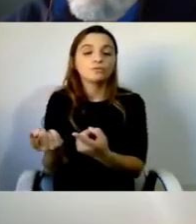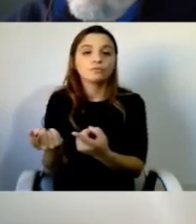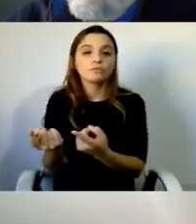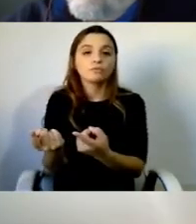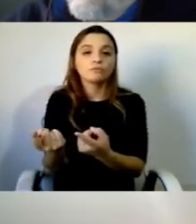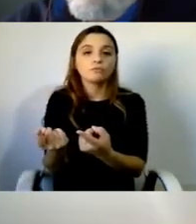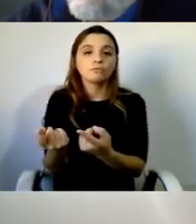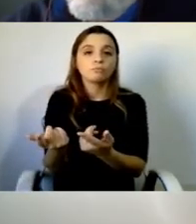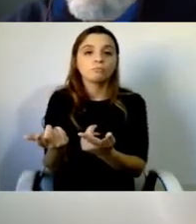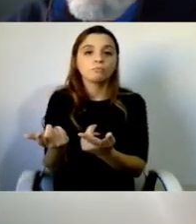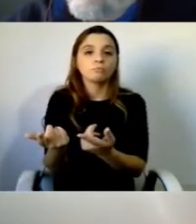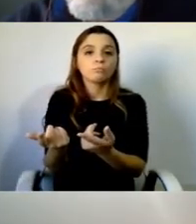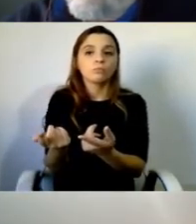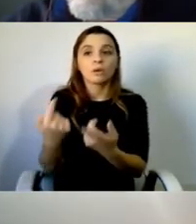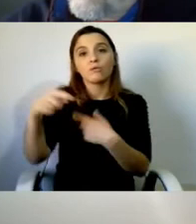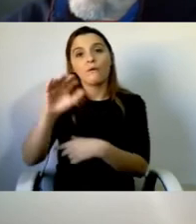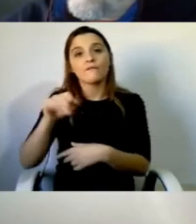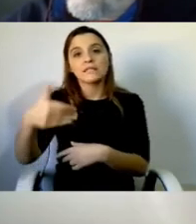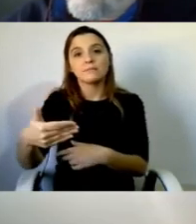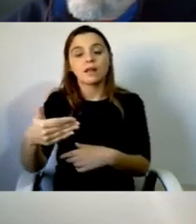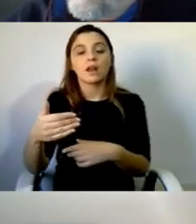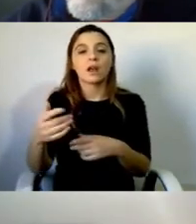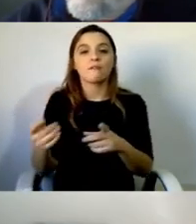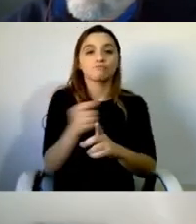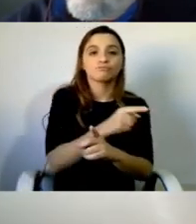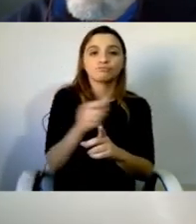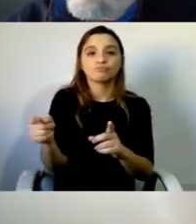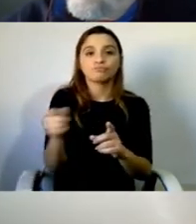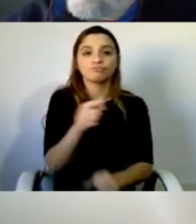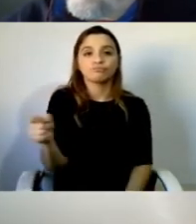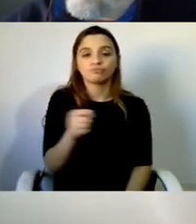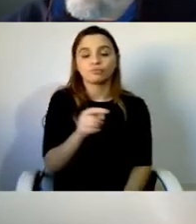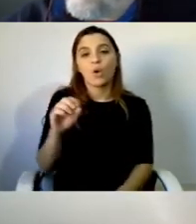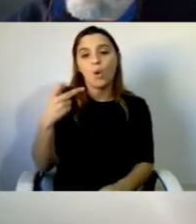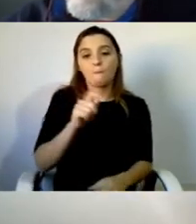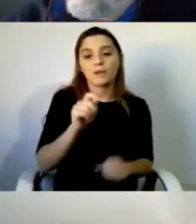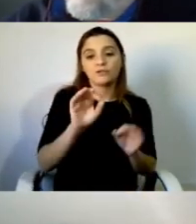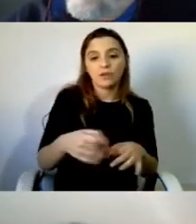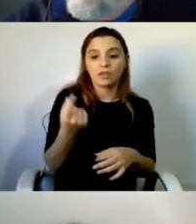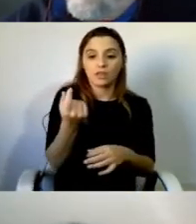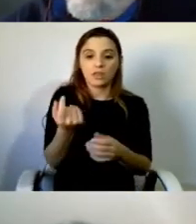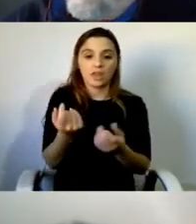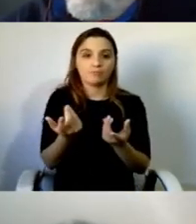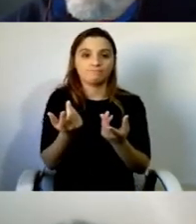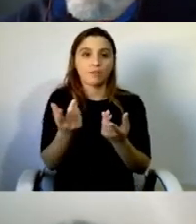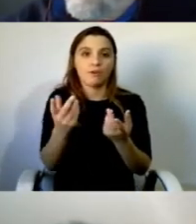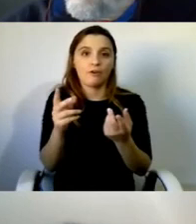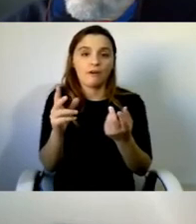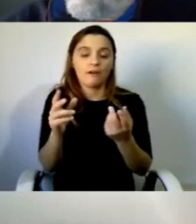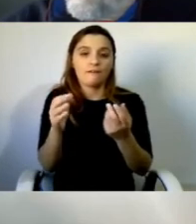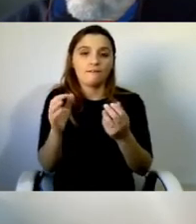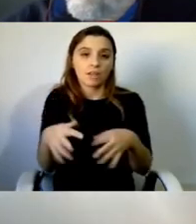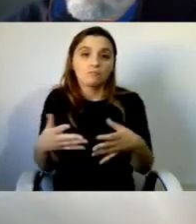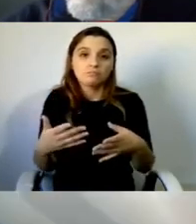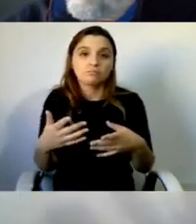when they finish the money, for example, at the end of the month. We live together. So it's,